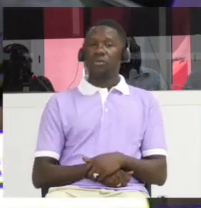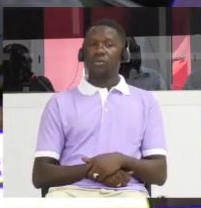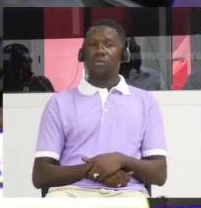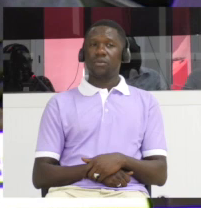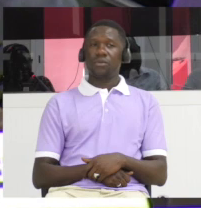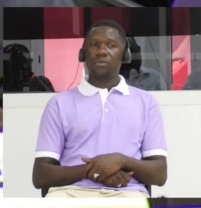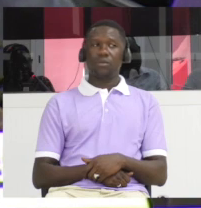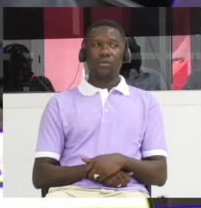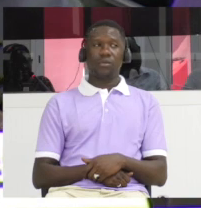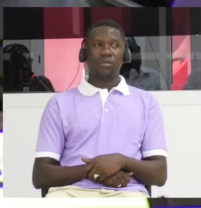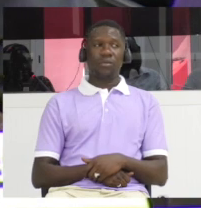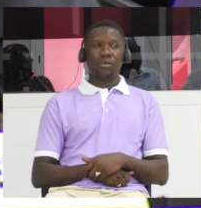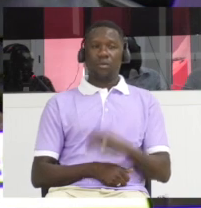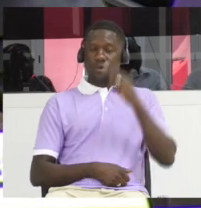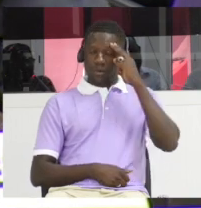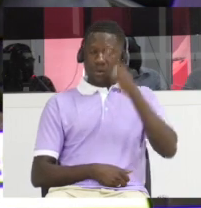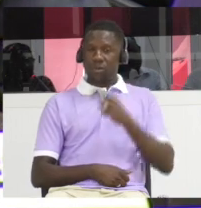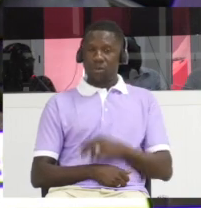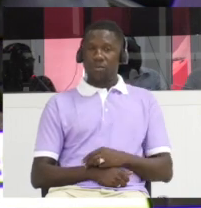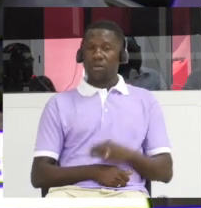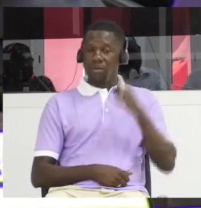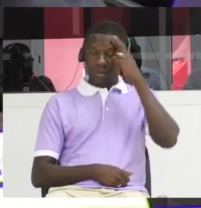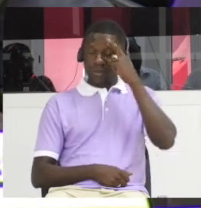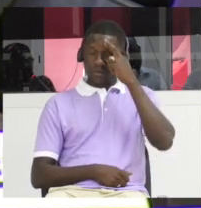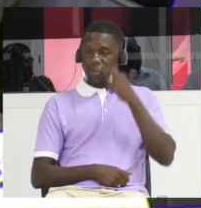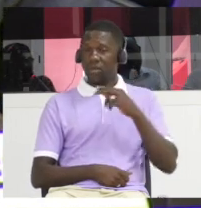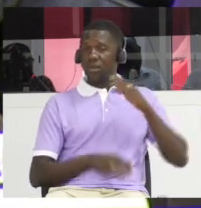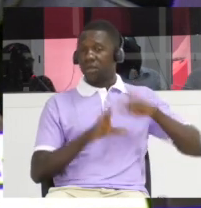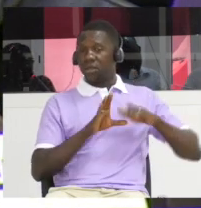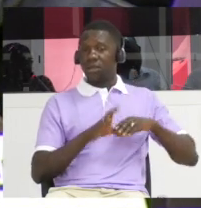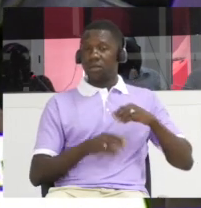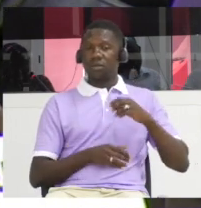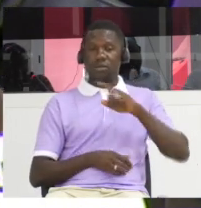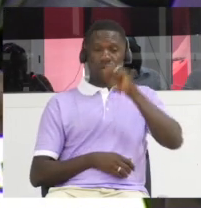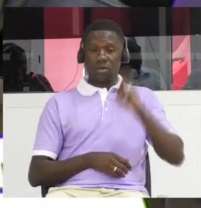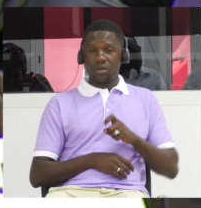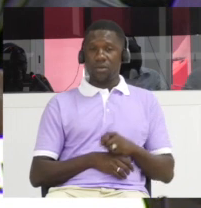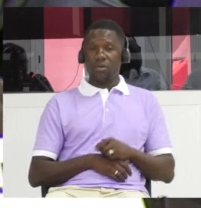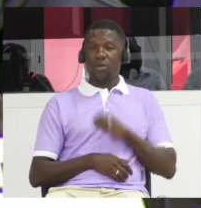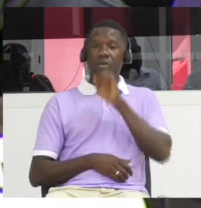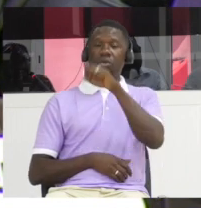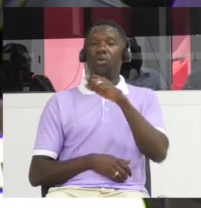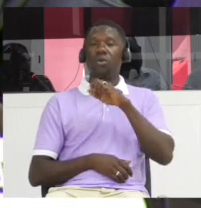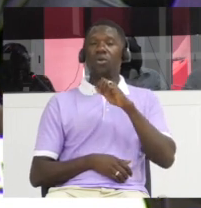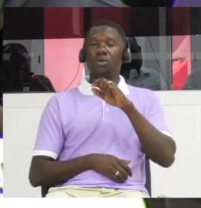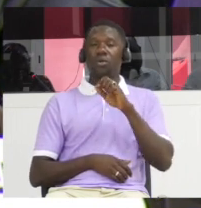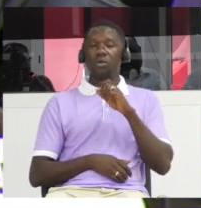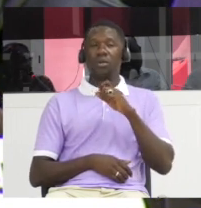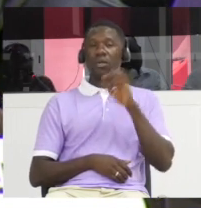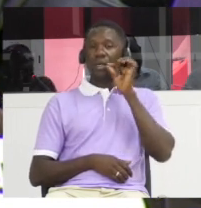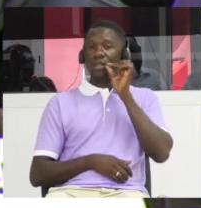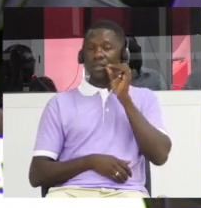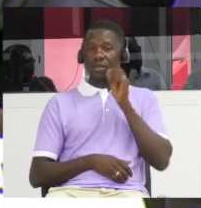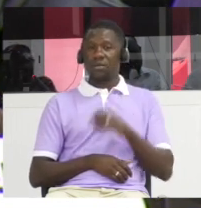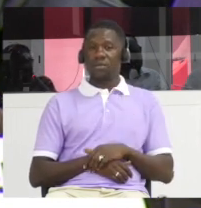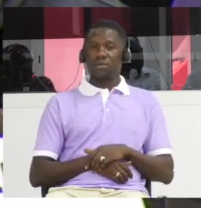Thank you. The reason for that last question is your answer would help us in trying to find out what office to go get them the